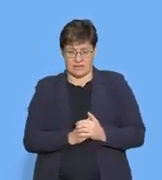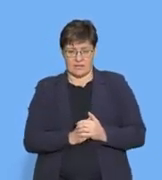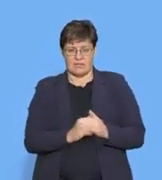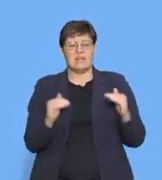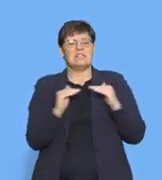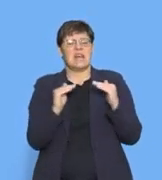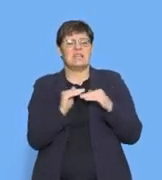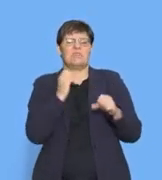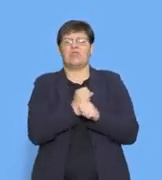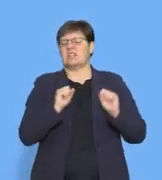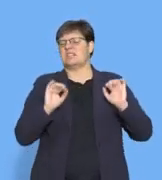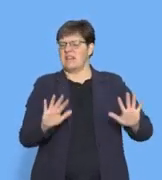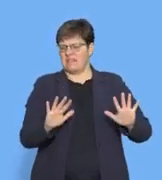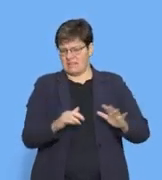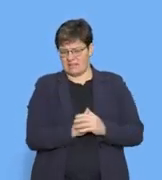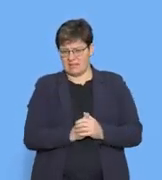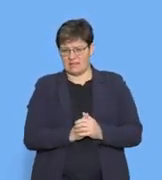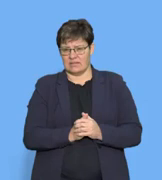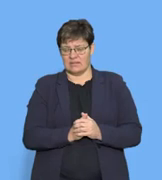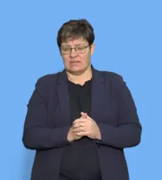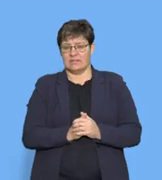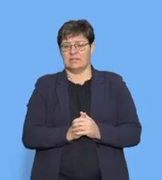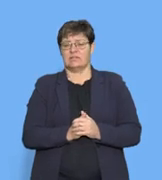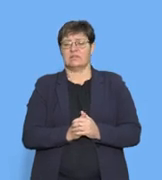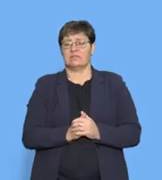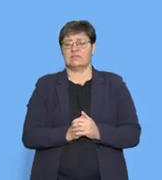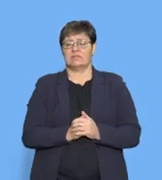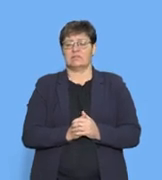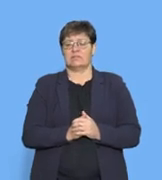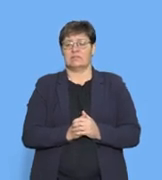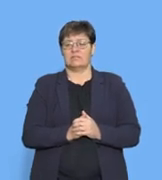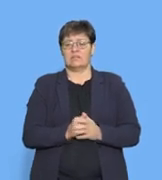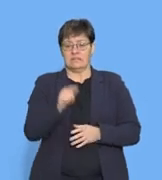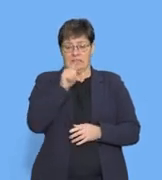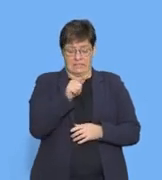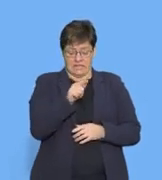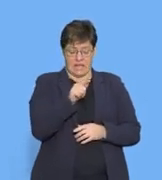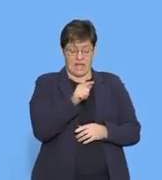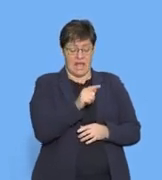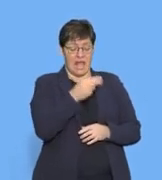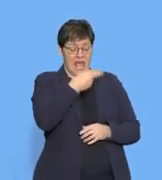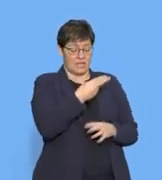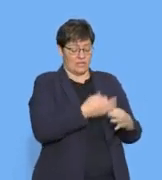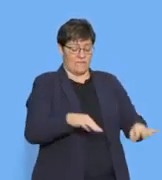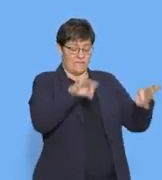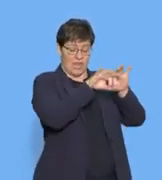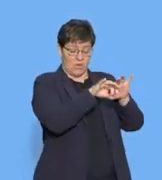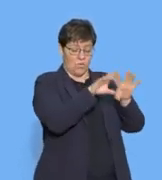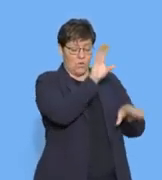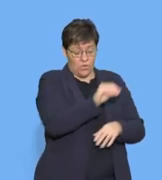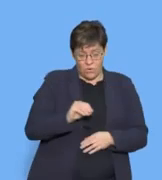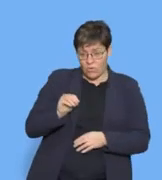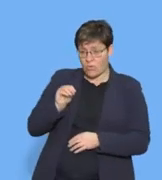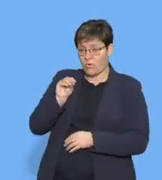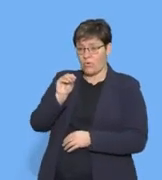sine of alpha. Okay, this is standard grade 10 trigonometry. Okay, now we're going to take this value for